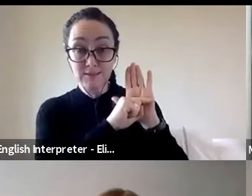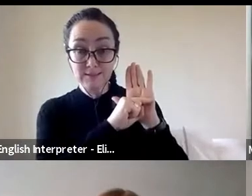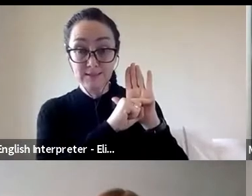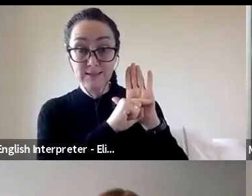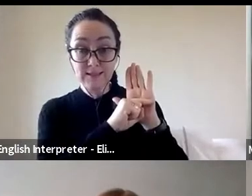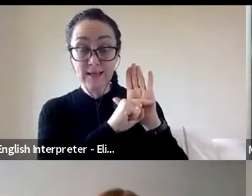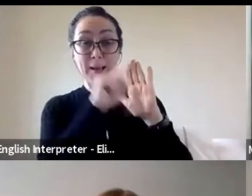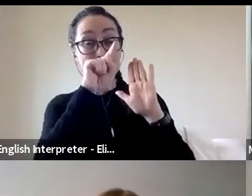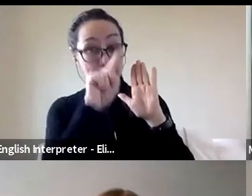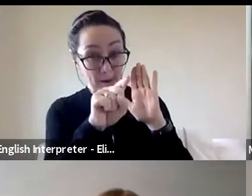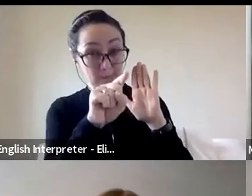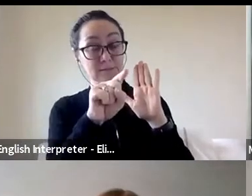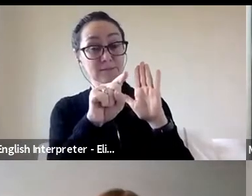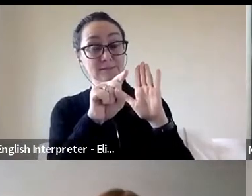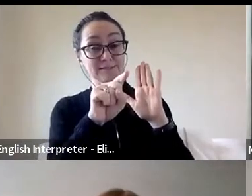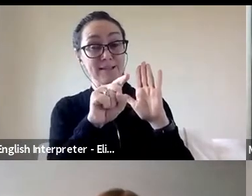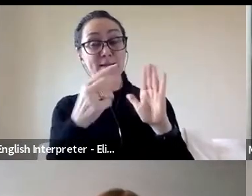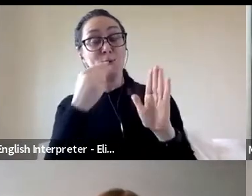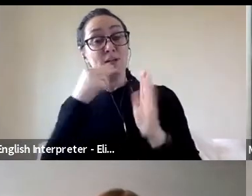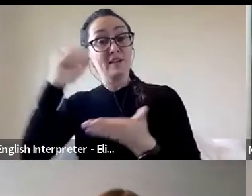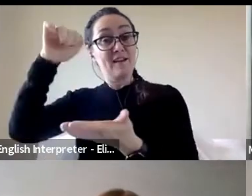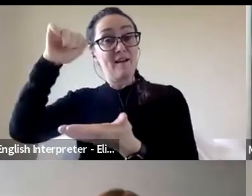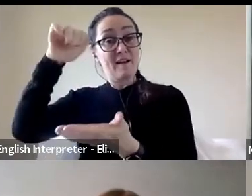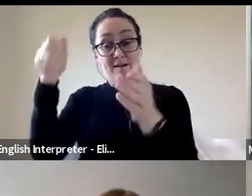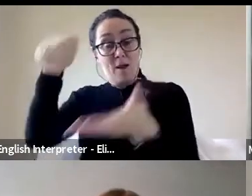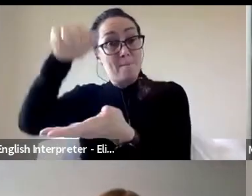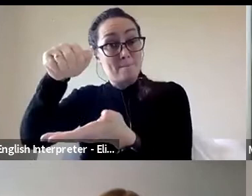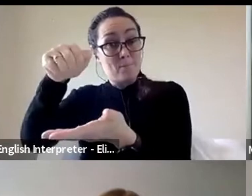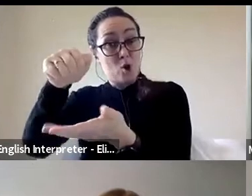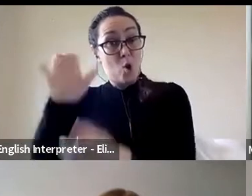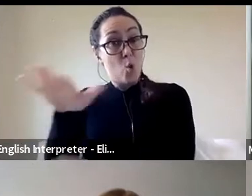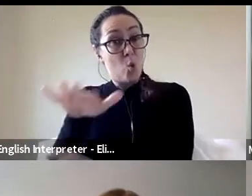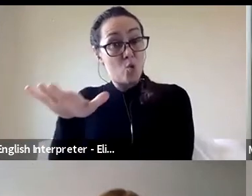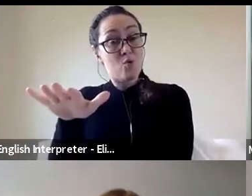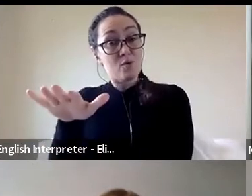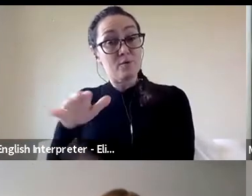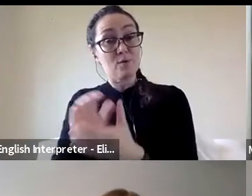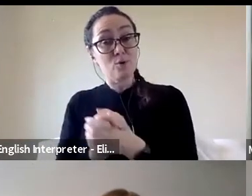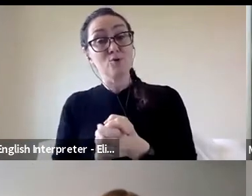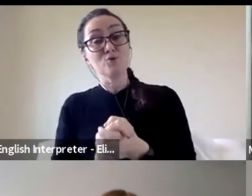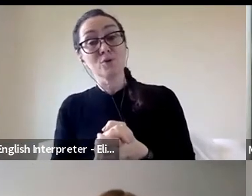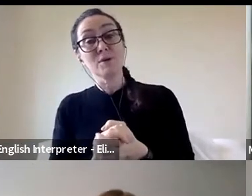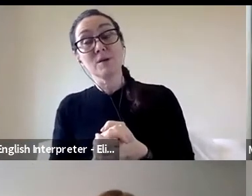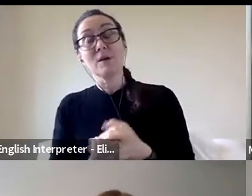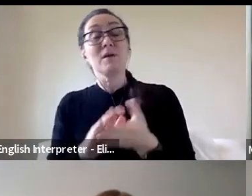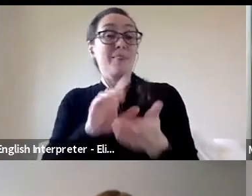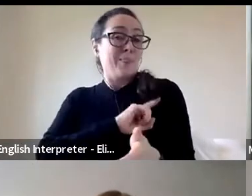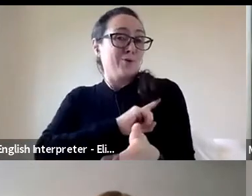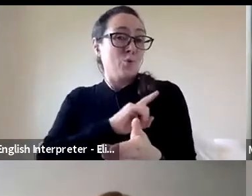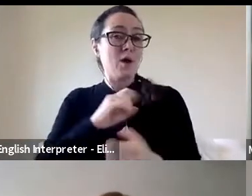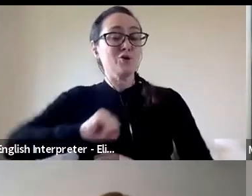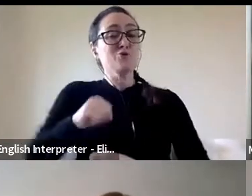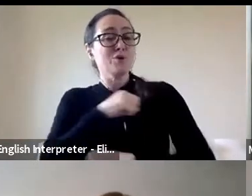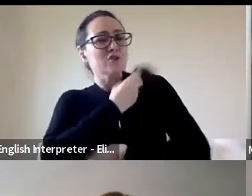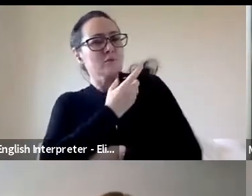that funding and accountability locally is really key. So you'll hear Scottish Labour talk a lot about funding for local government,